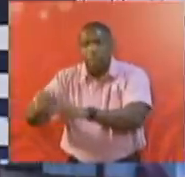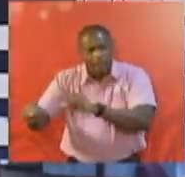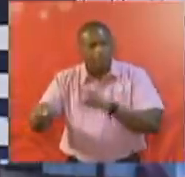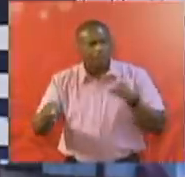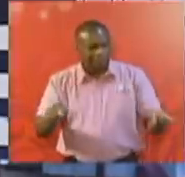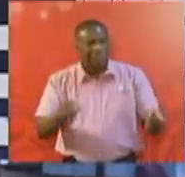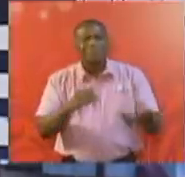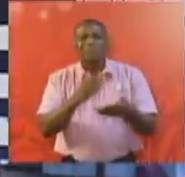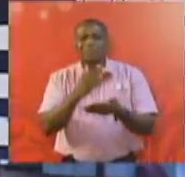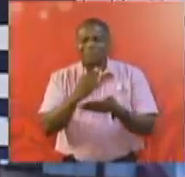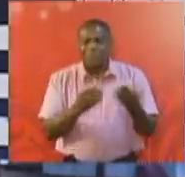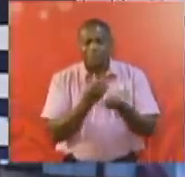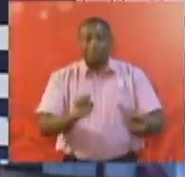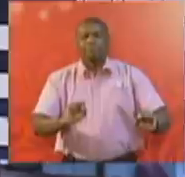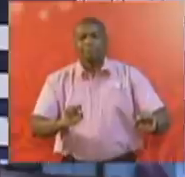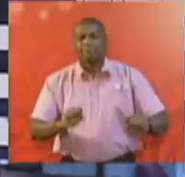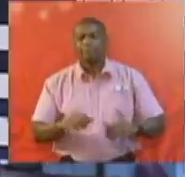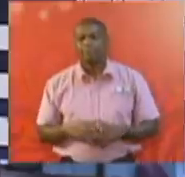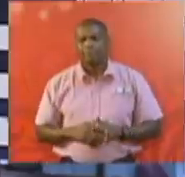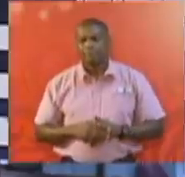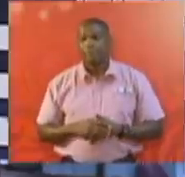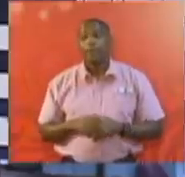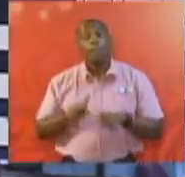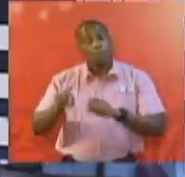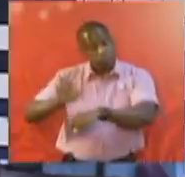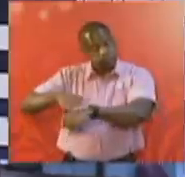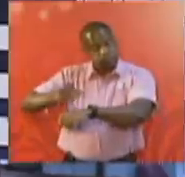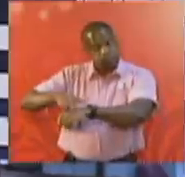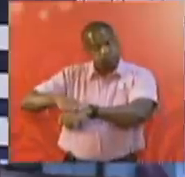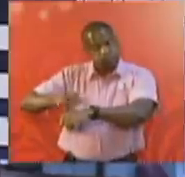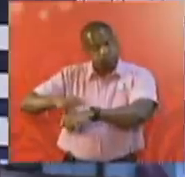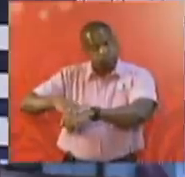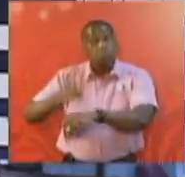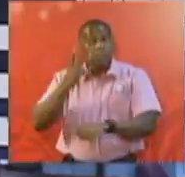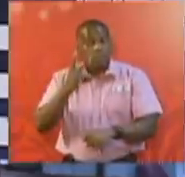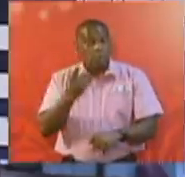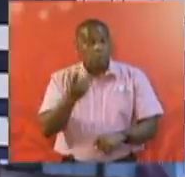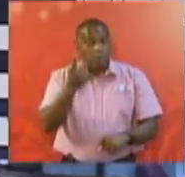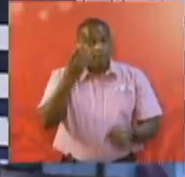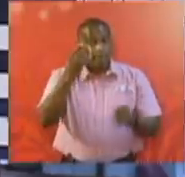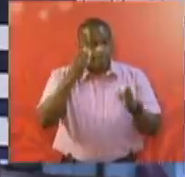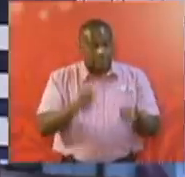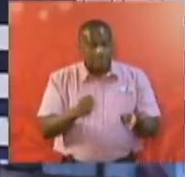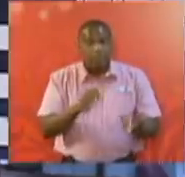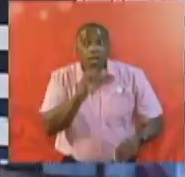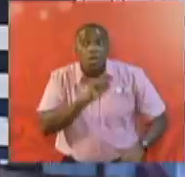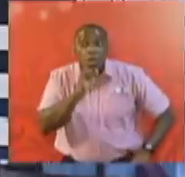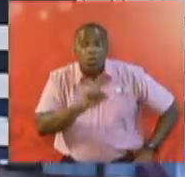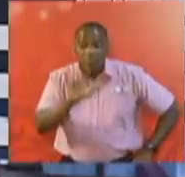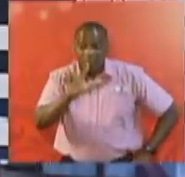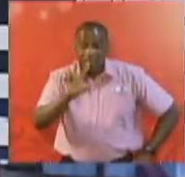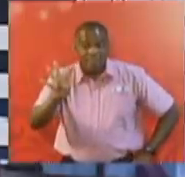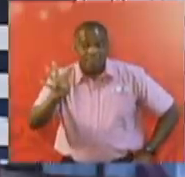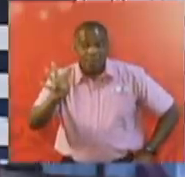keep a warning. I saw at least one patient as young as 34 years who